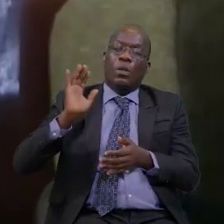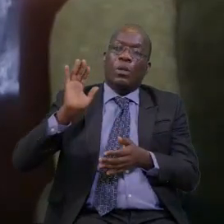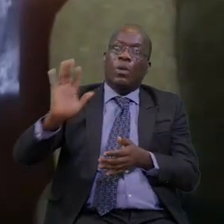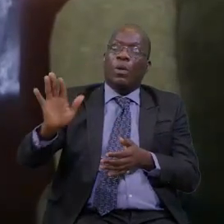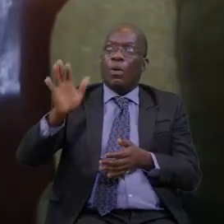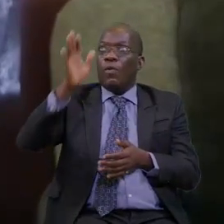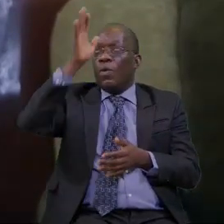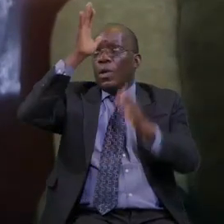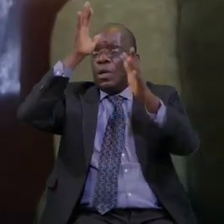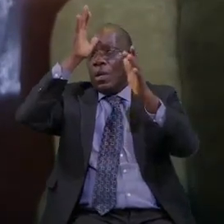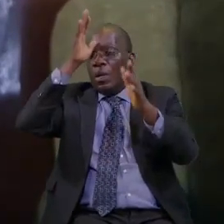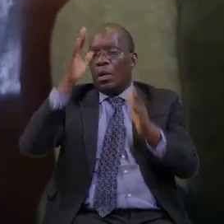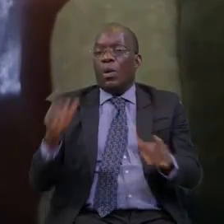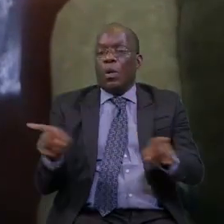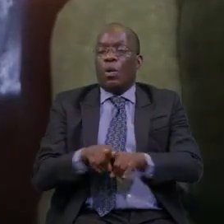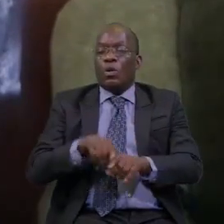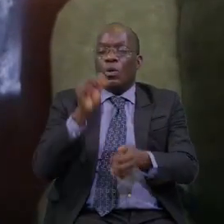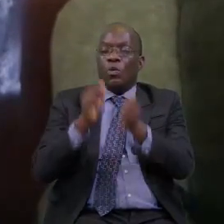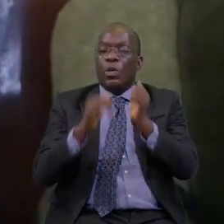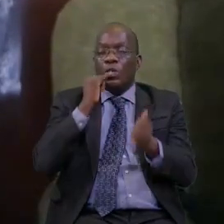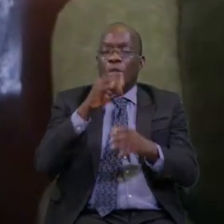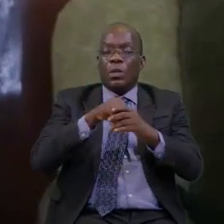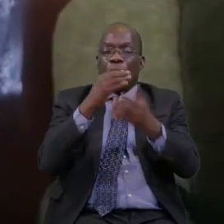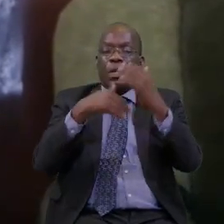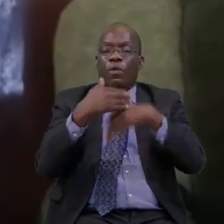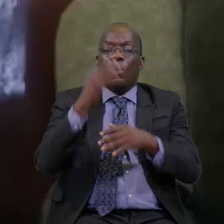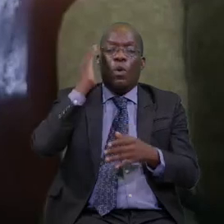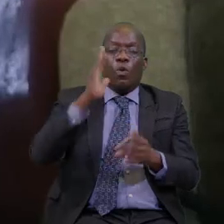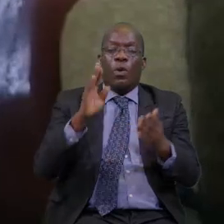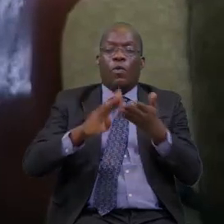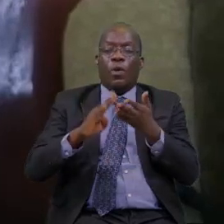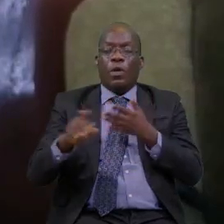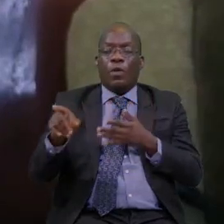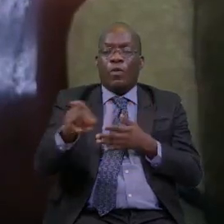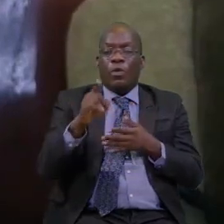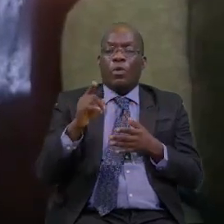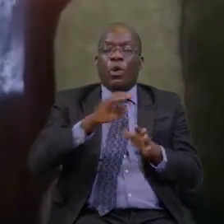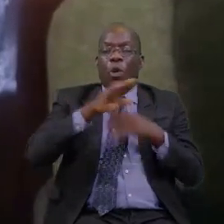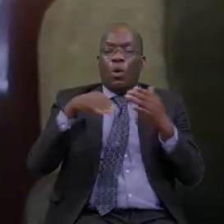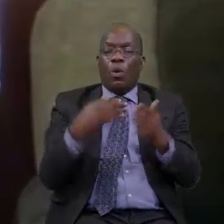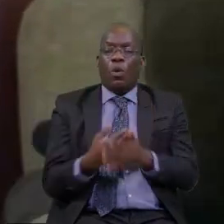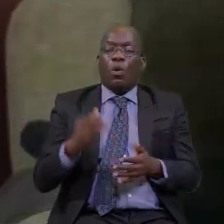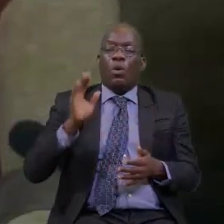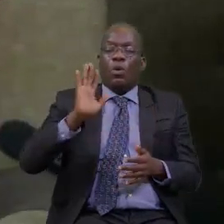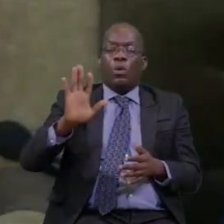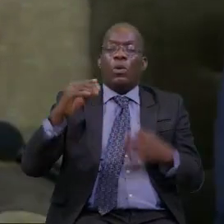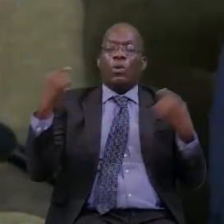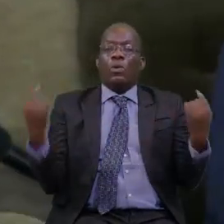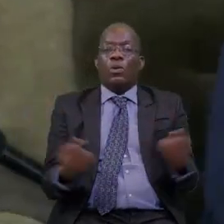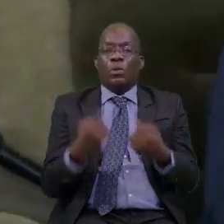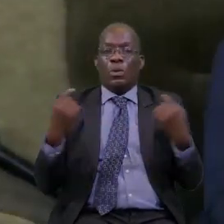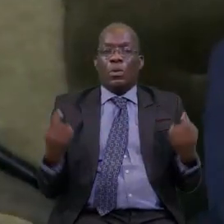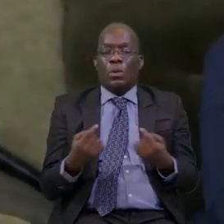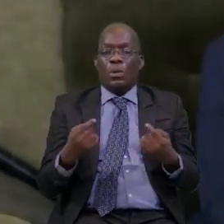in heaven, may forgive you all your trespasses. And then in verse 26,